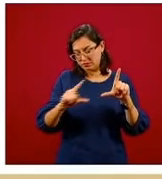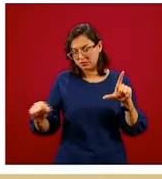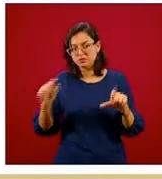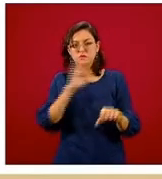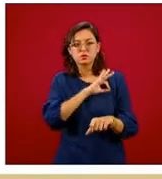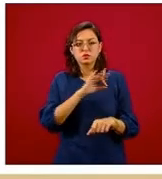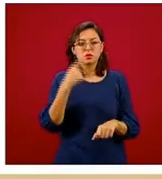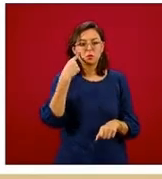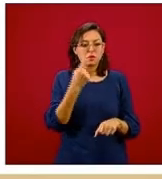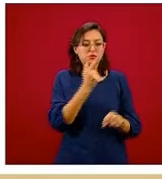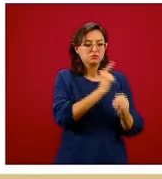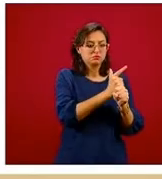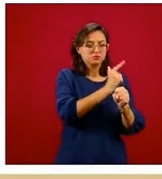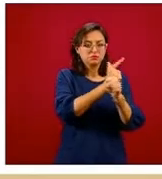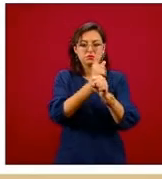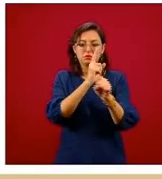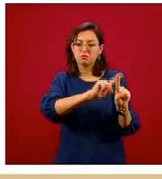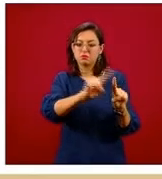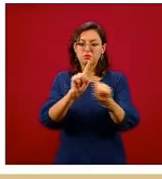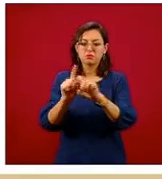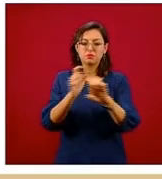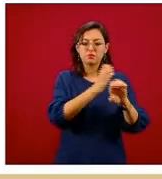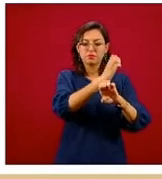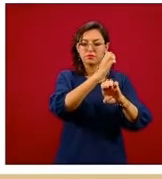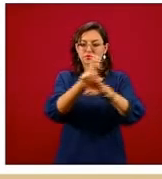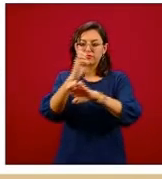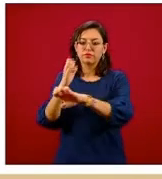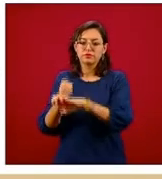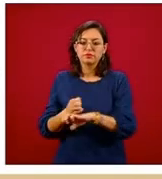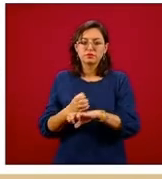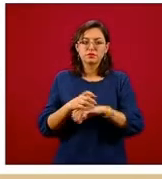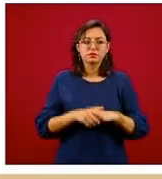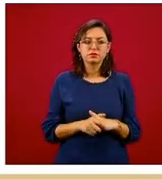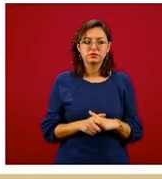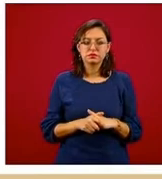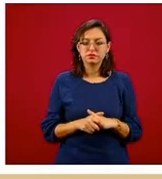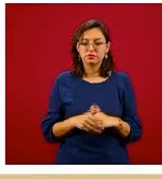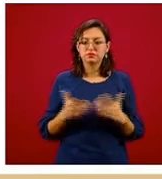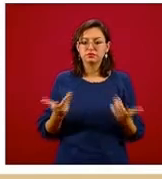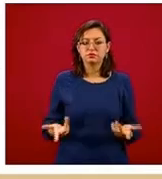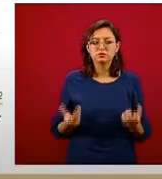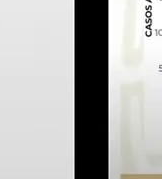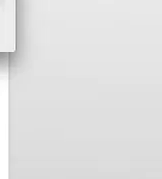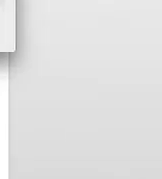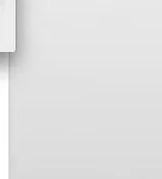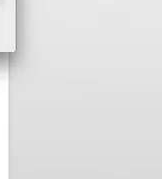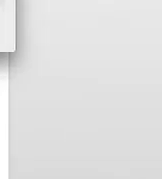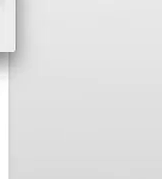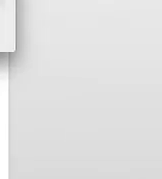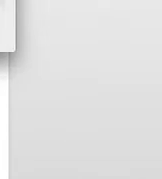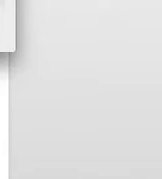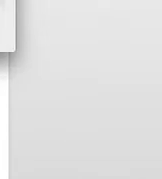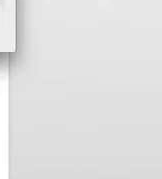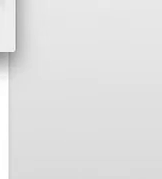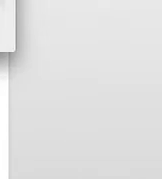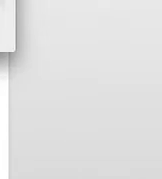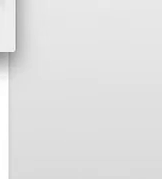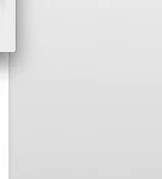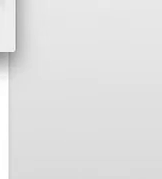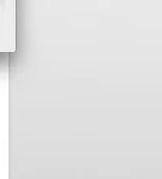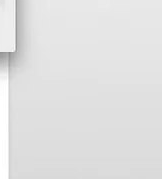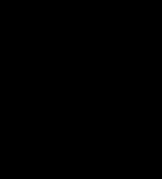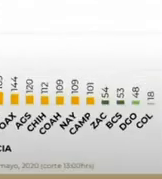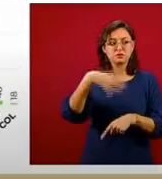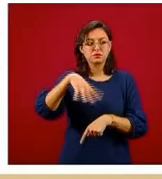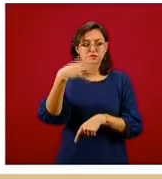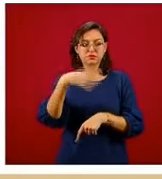also in descending order for us to identify very quickly those states that are more active, since this is the amount